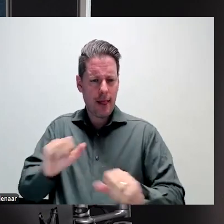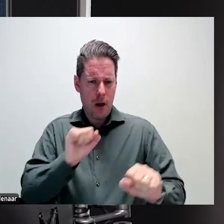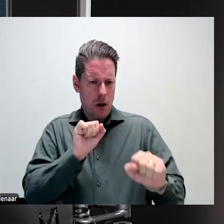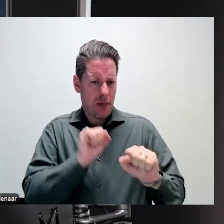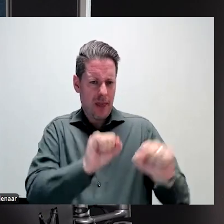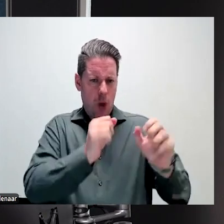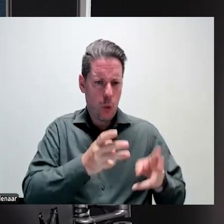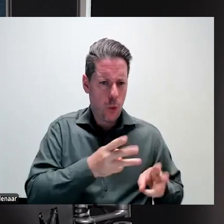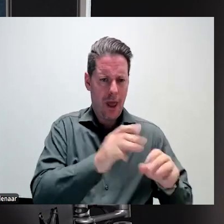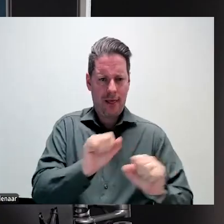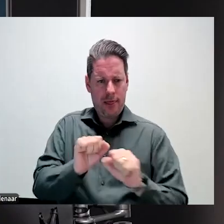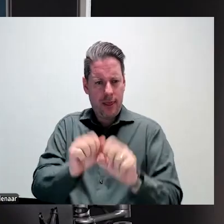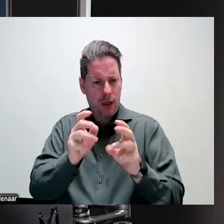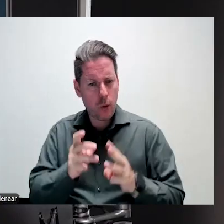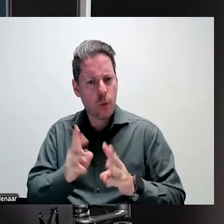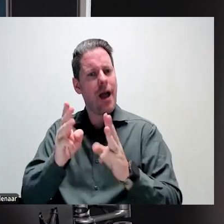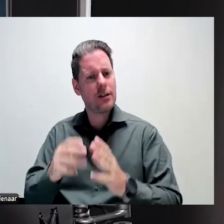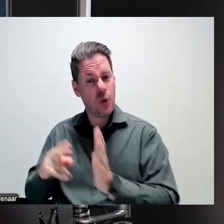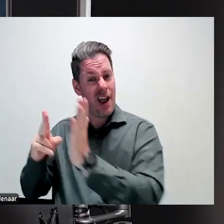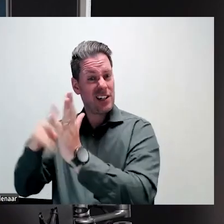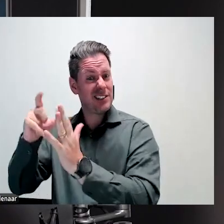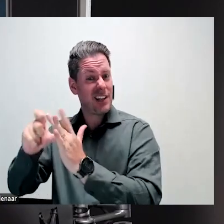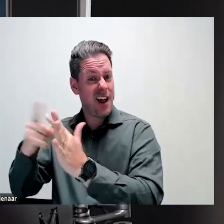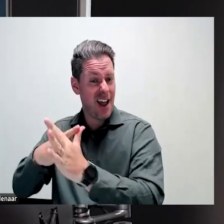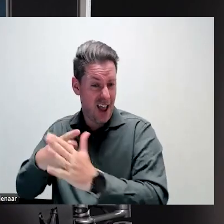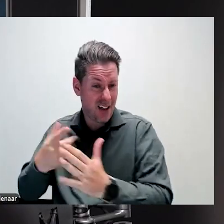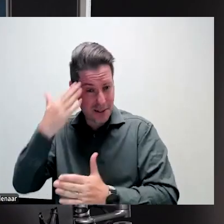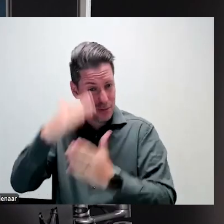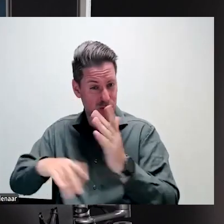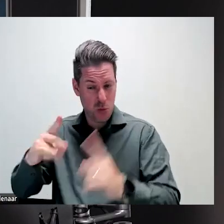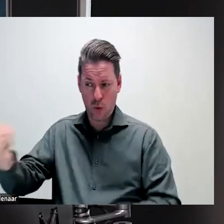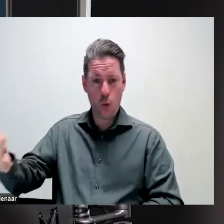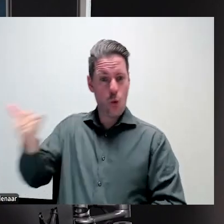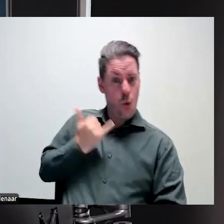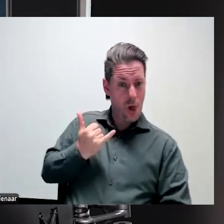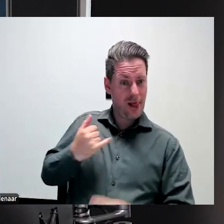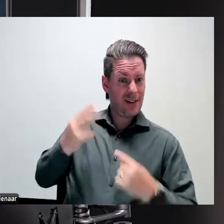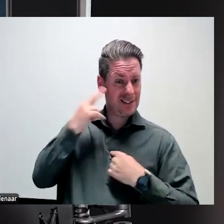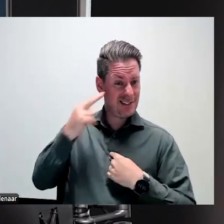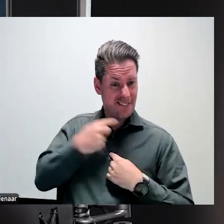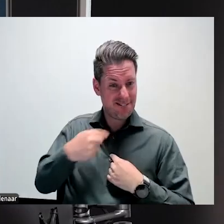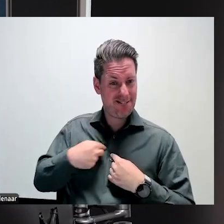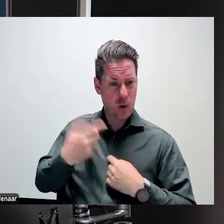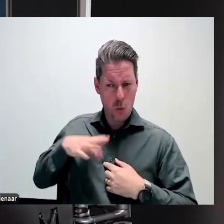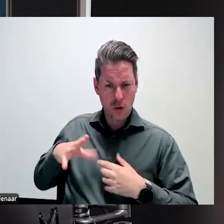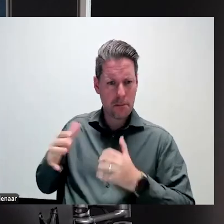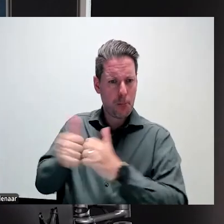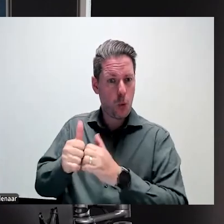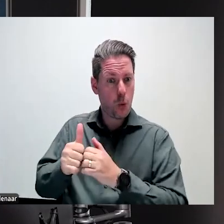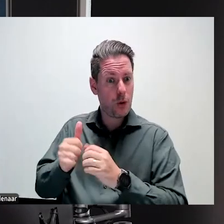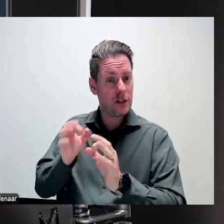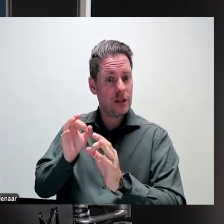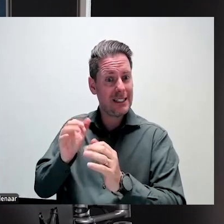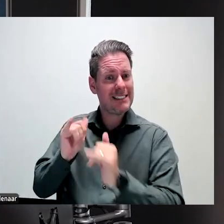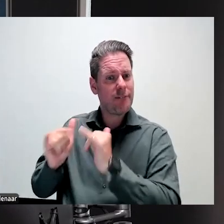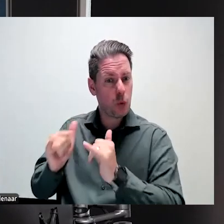NDIA, they will call you to organise your interview. And if you fail on the third phone call, they'll kick you off the list.